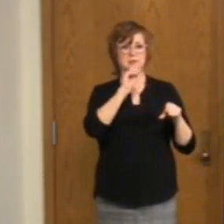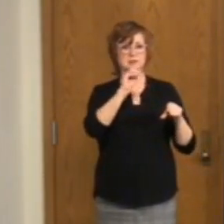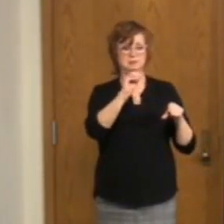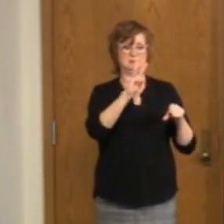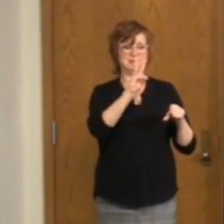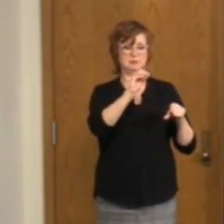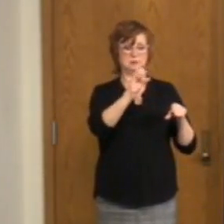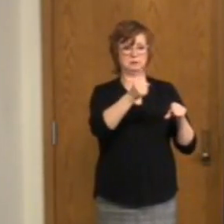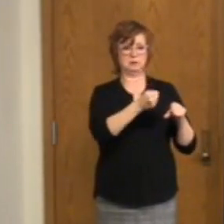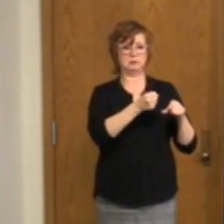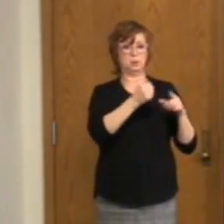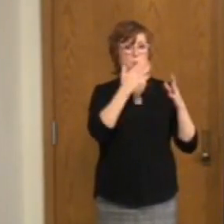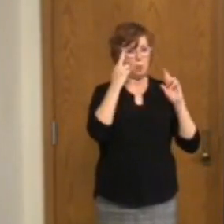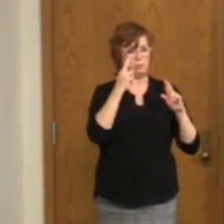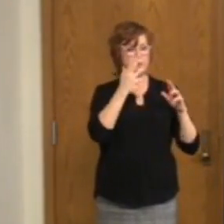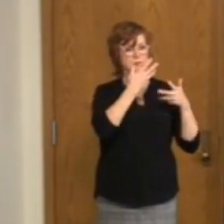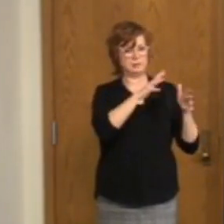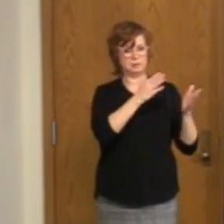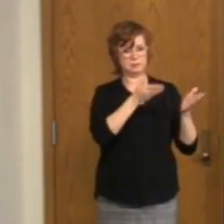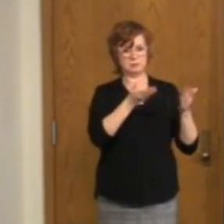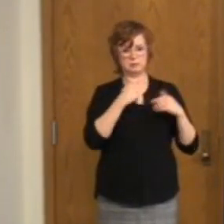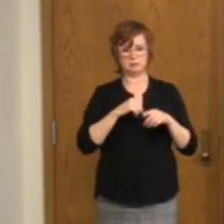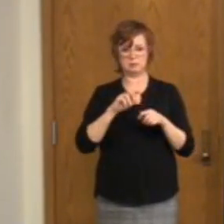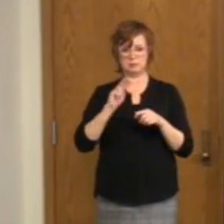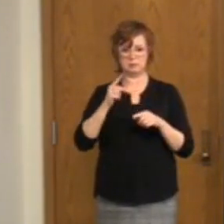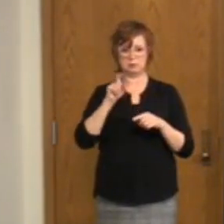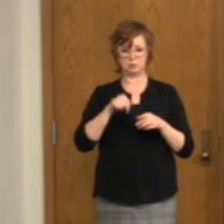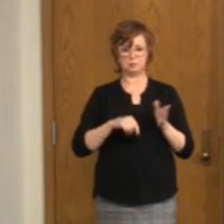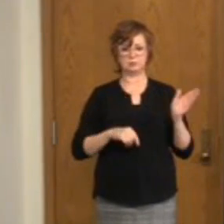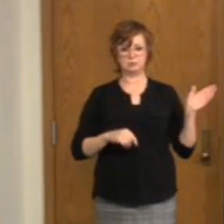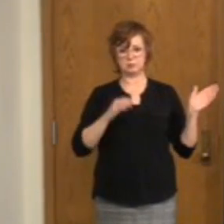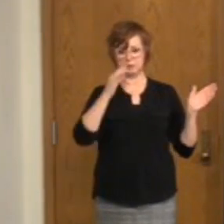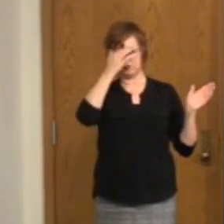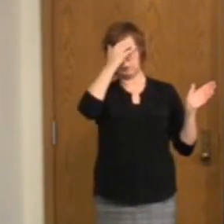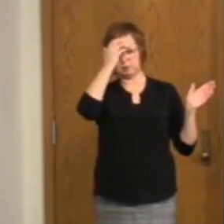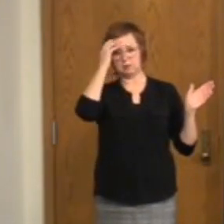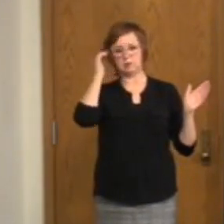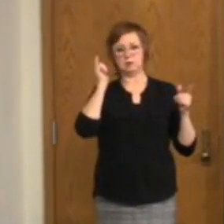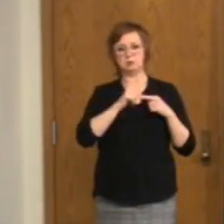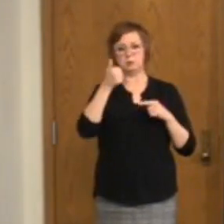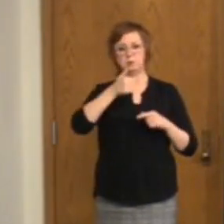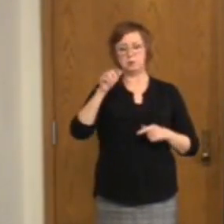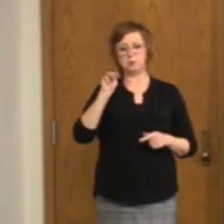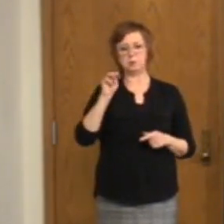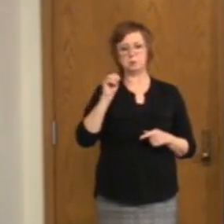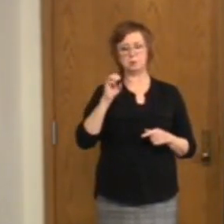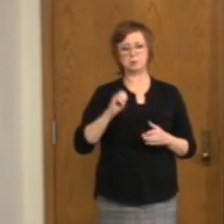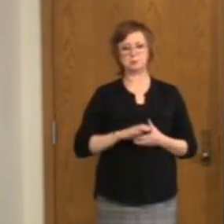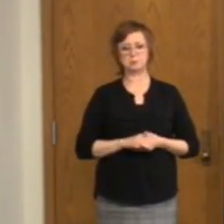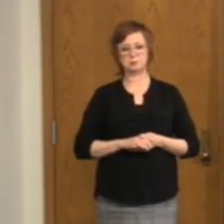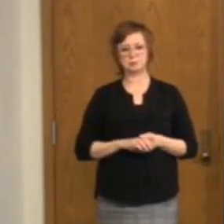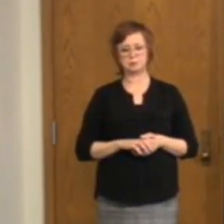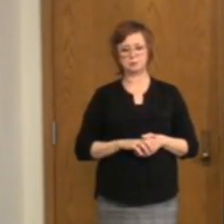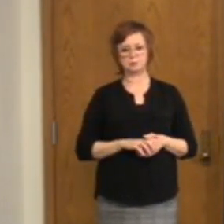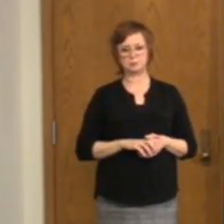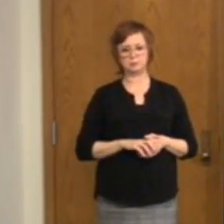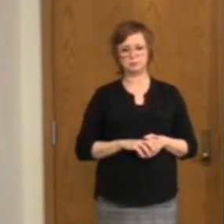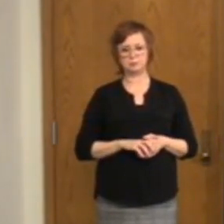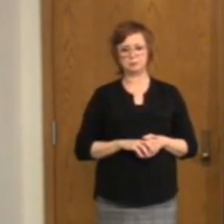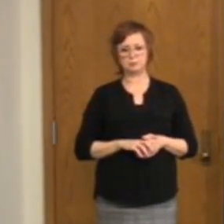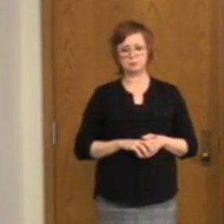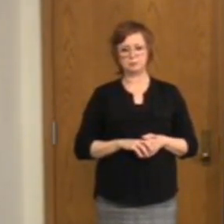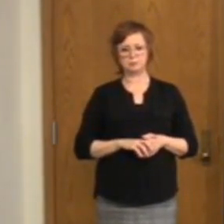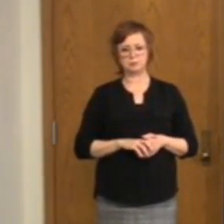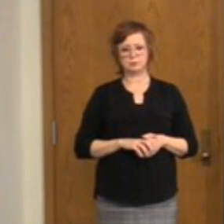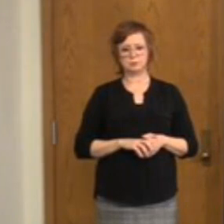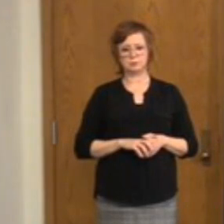Follow-up? Yeah, Mr. Premier, your finance minister has pretty strongly suggested that your government is not going to